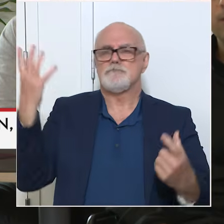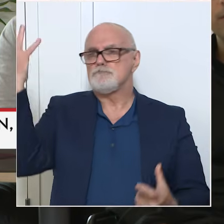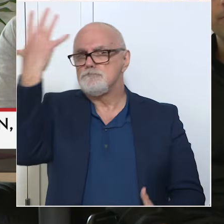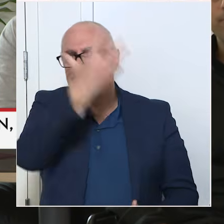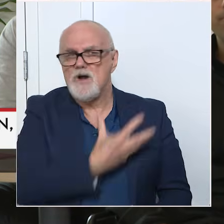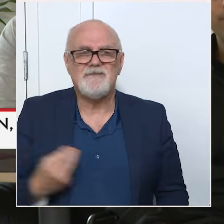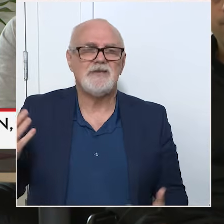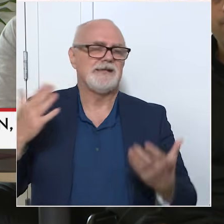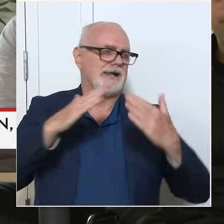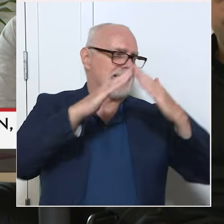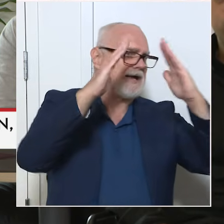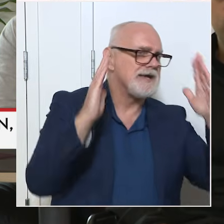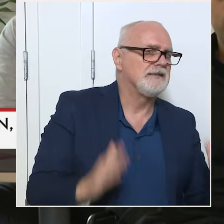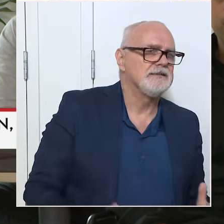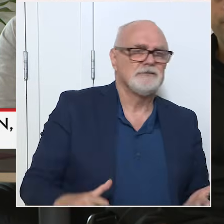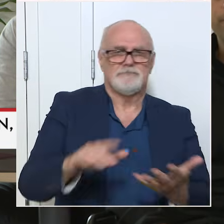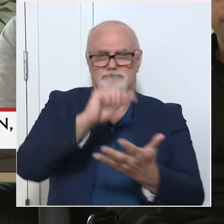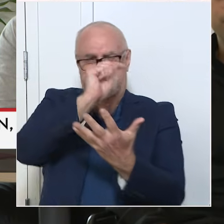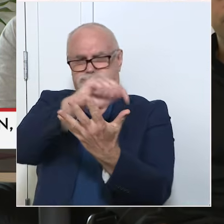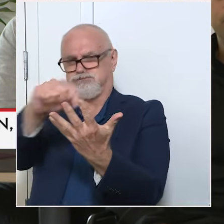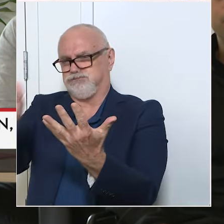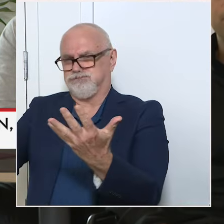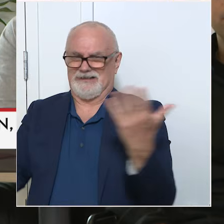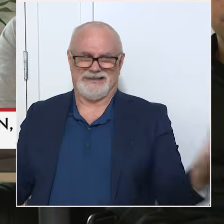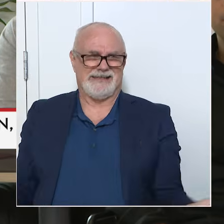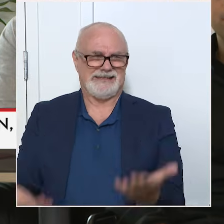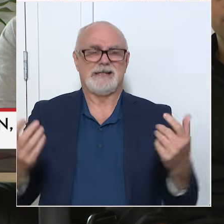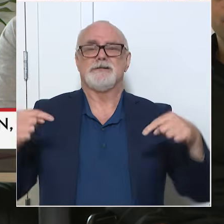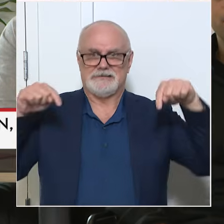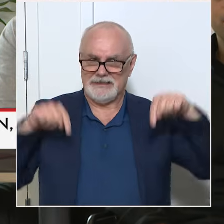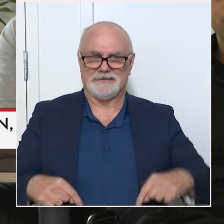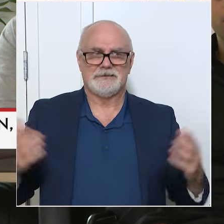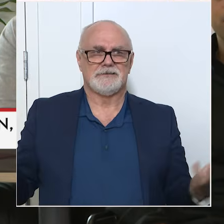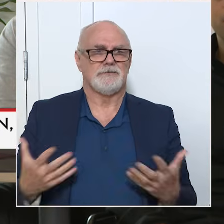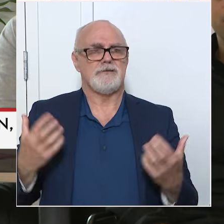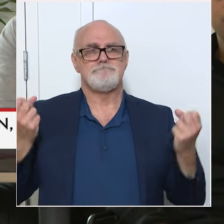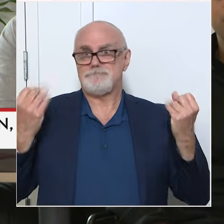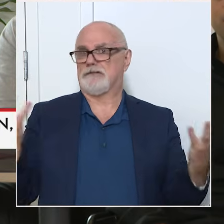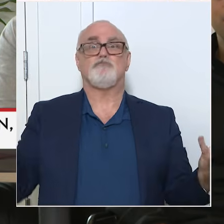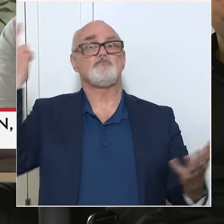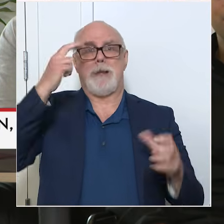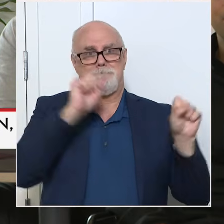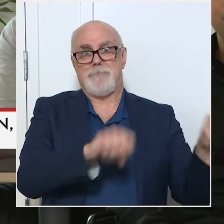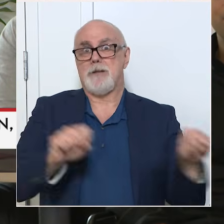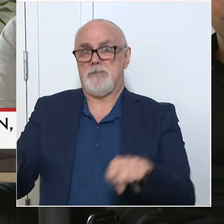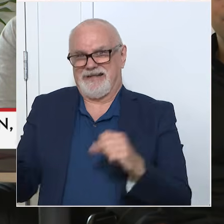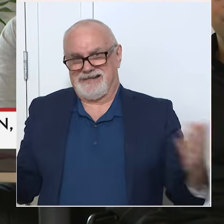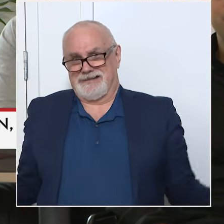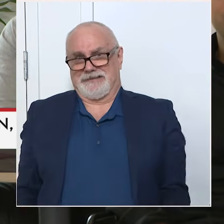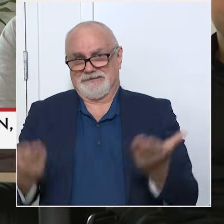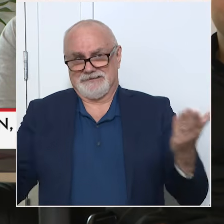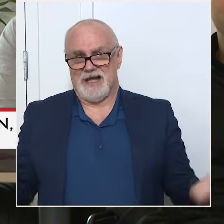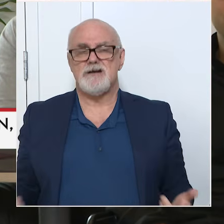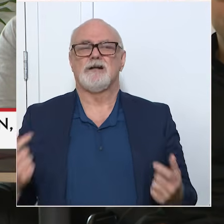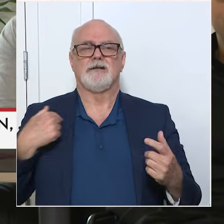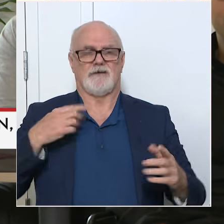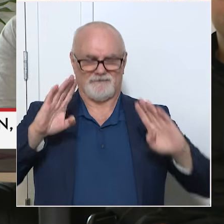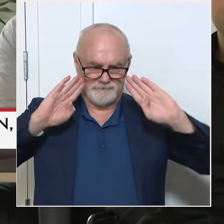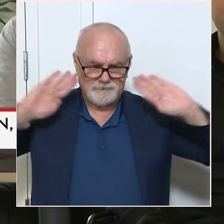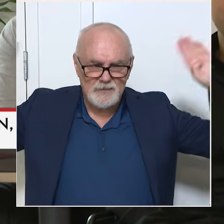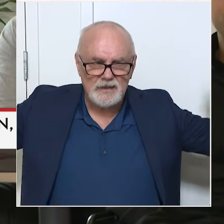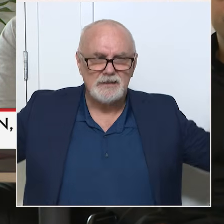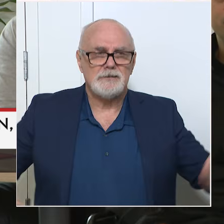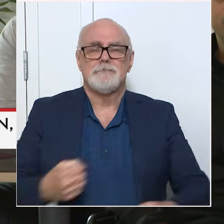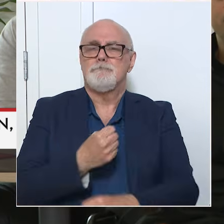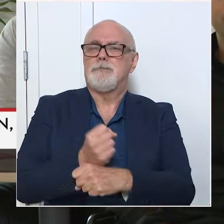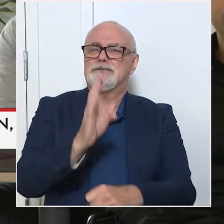things that you've heard, that reasons for businesses to locate here. But we are focused on all of that and making sure,